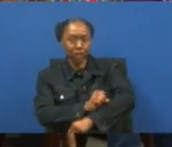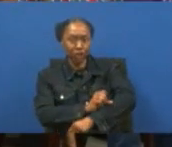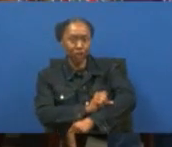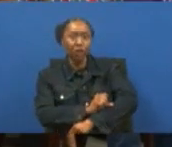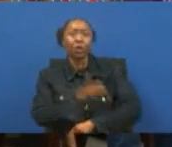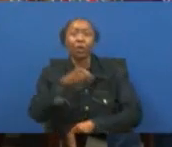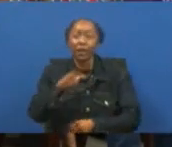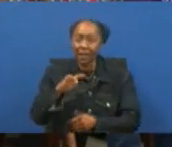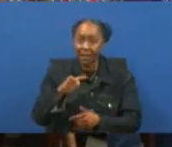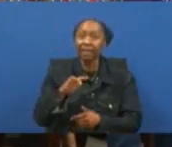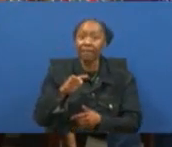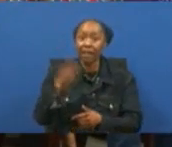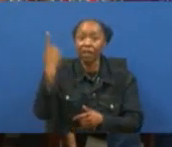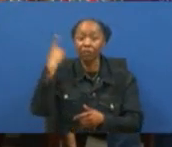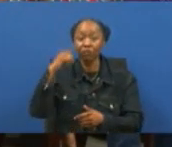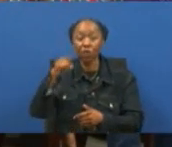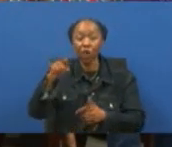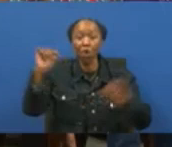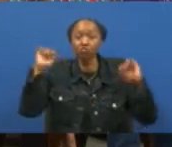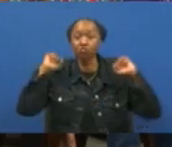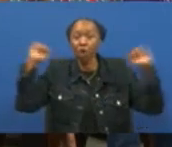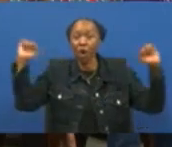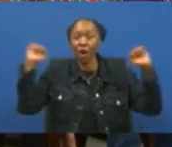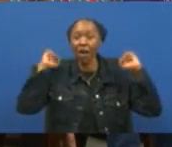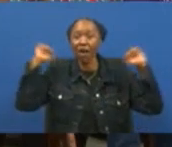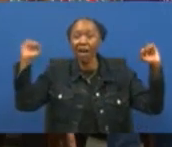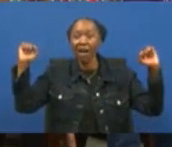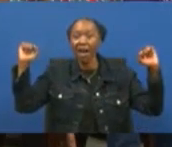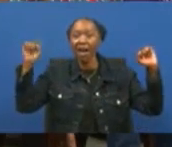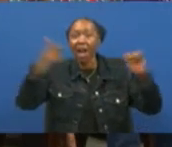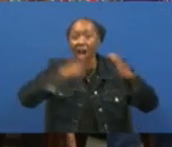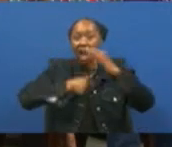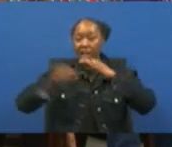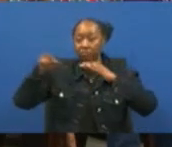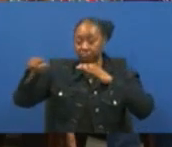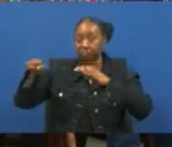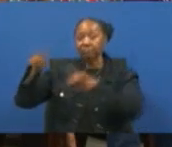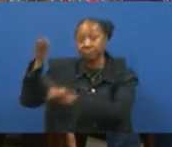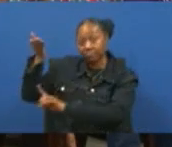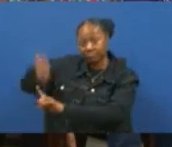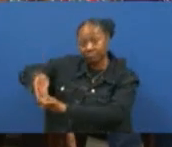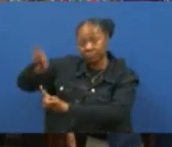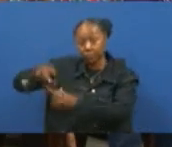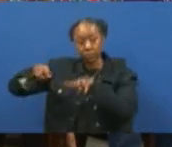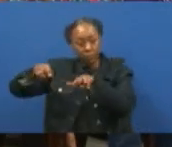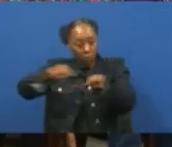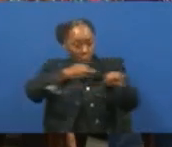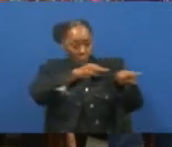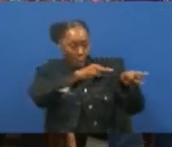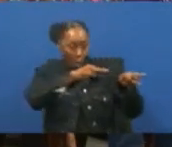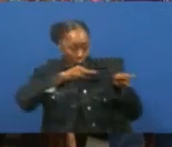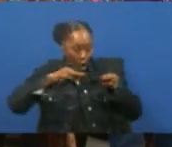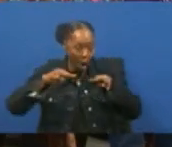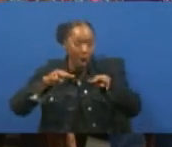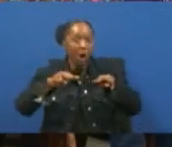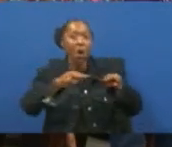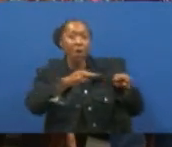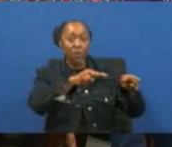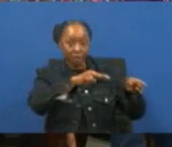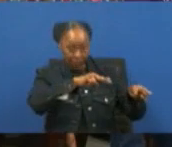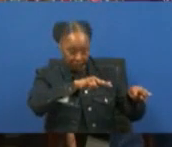designing workout routines under her supervision. Now, know that